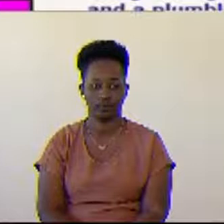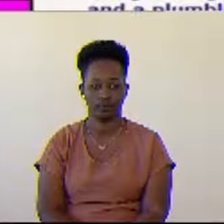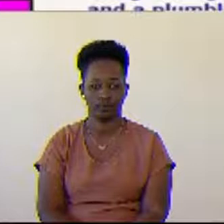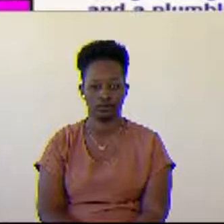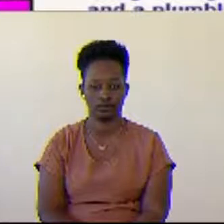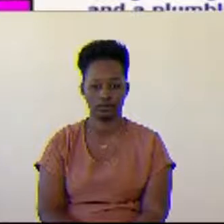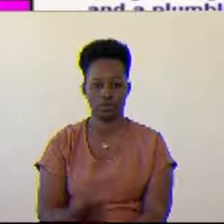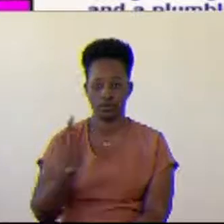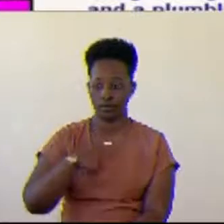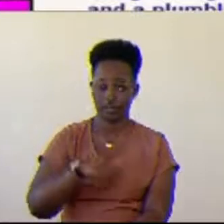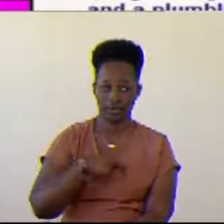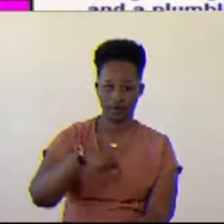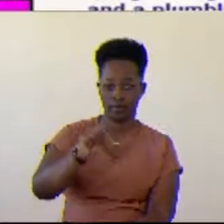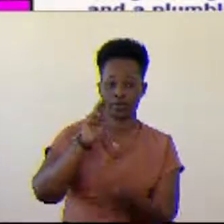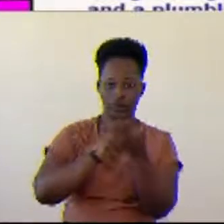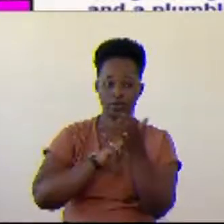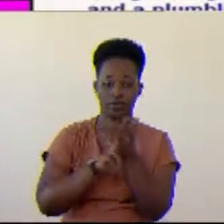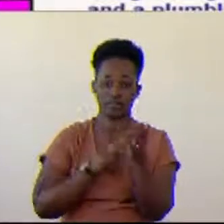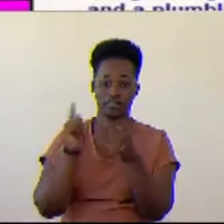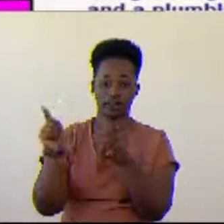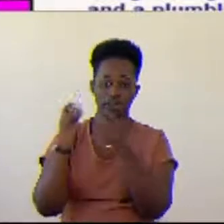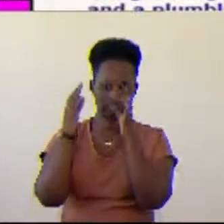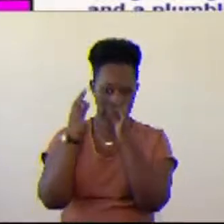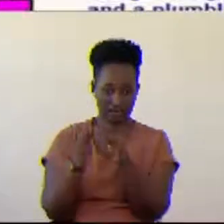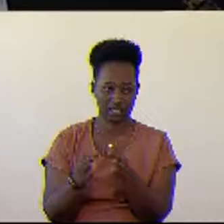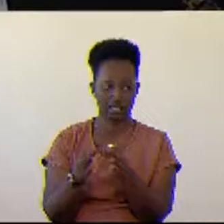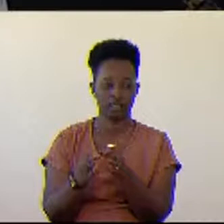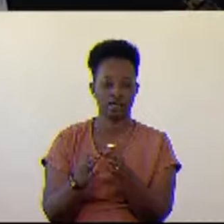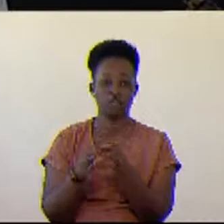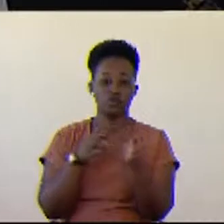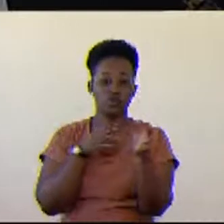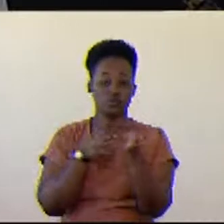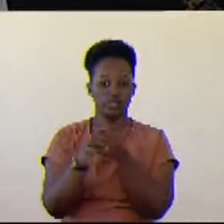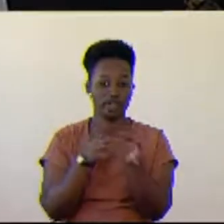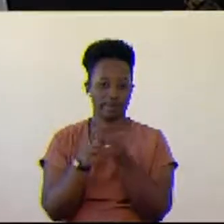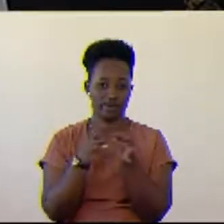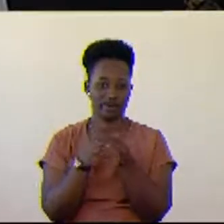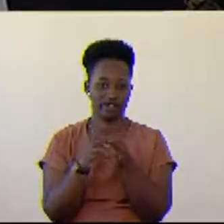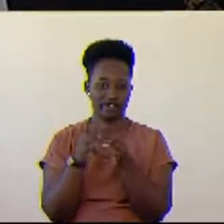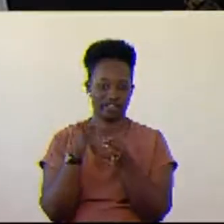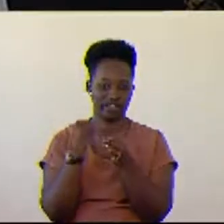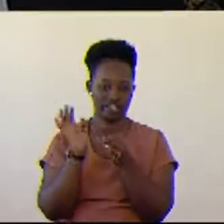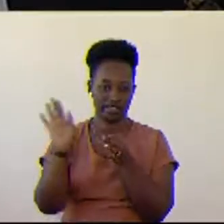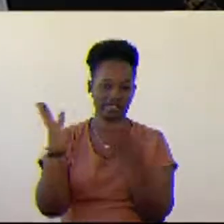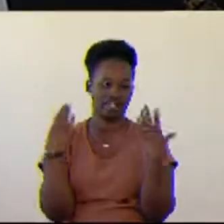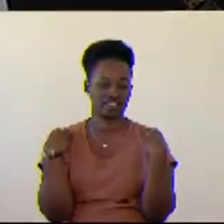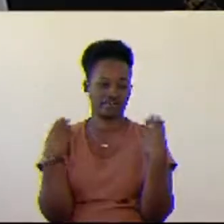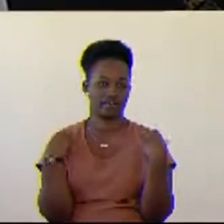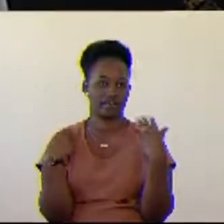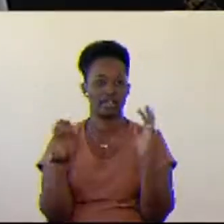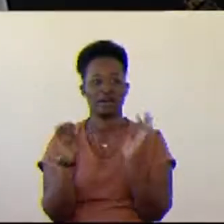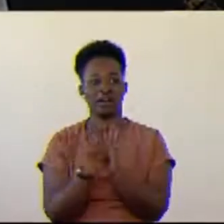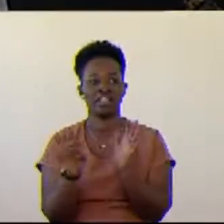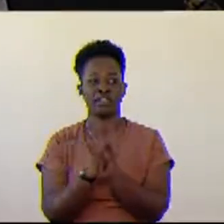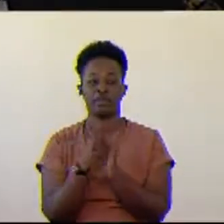we are going to use this irregular object, irregular lamina, to determine, its center experimentally, like